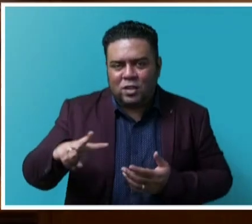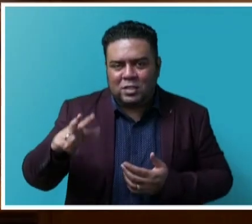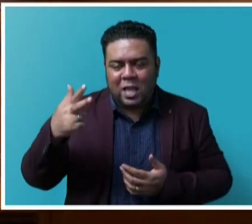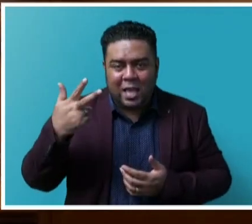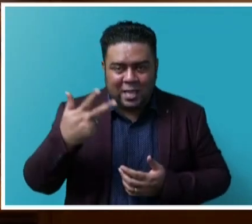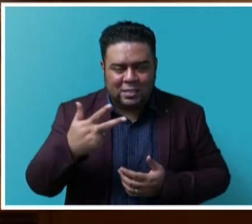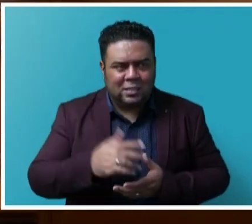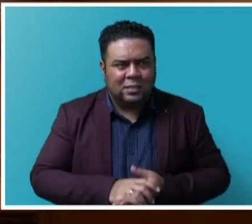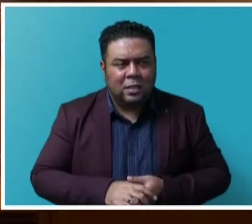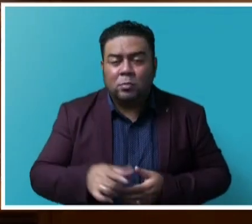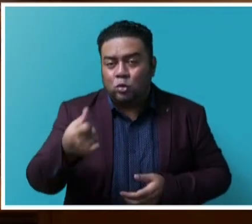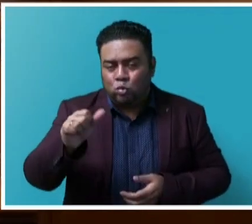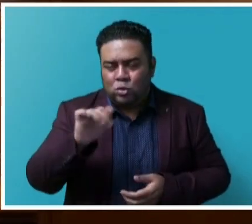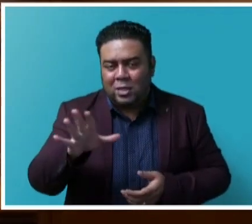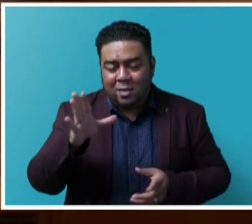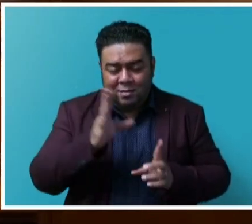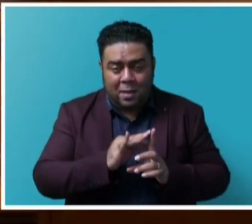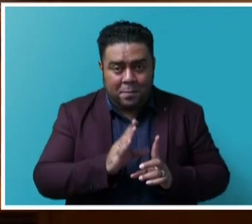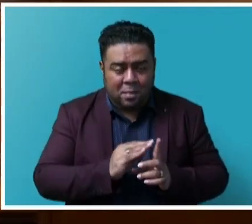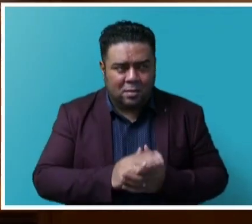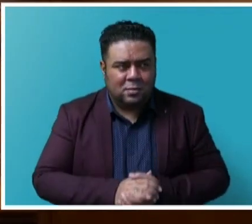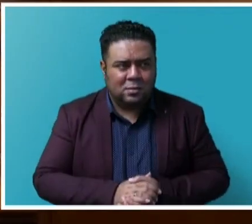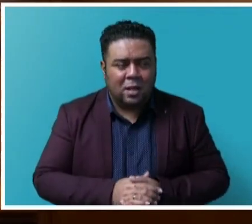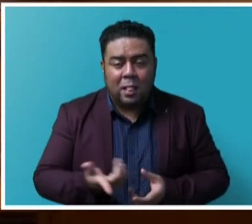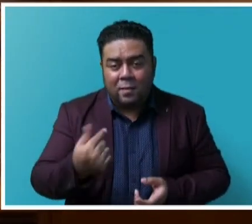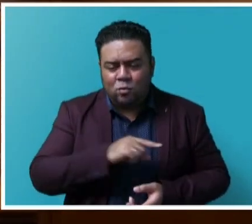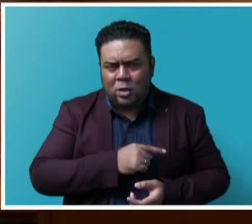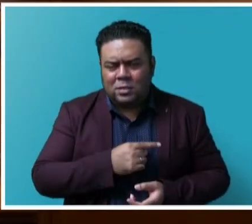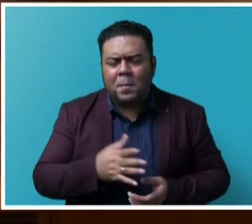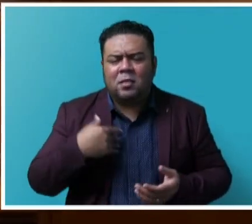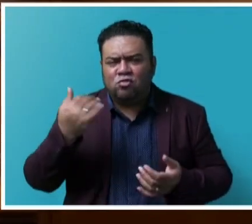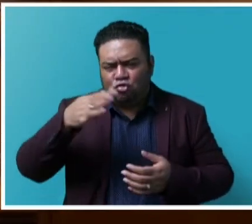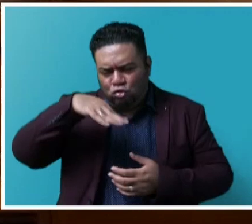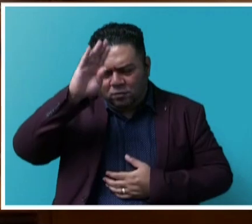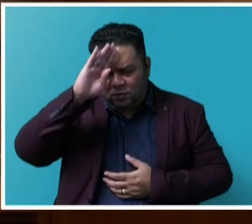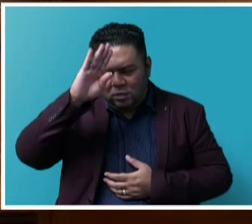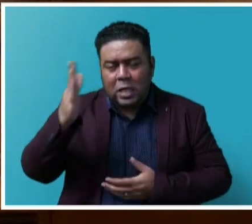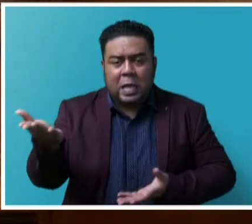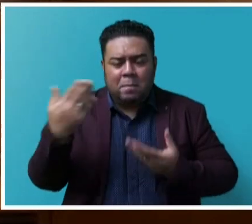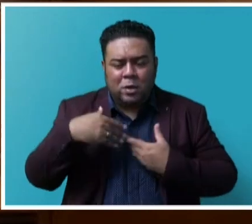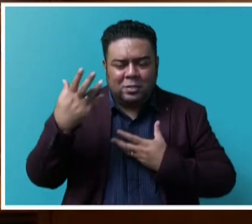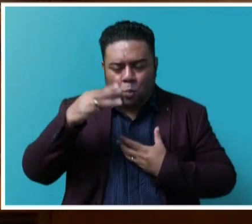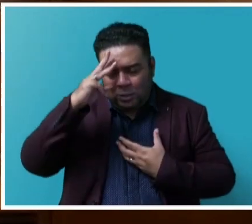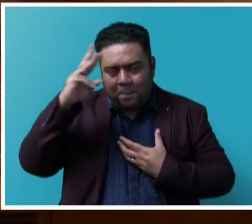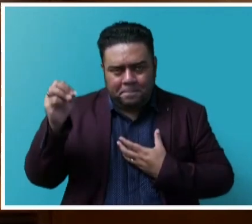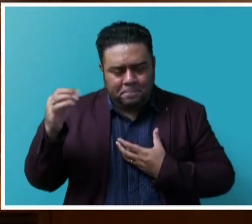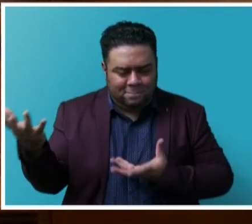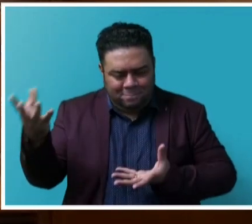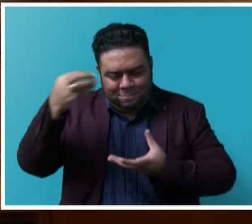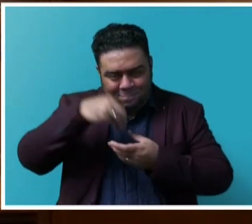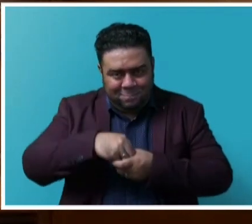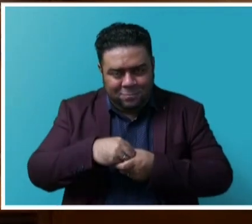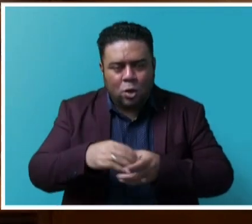Let us use the examples left to us by these chiefs, embrace their wisdom, emulate